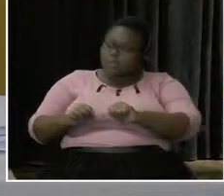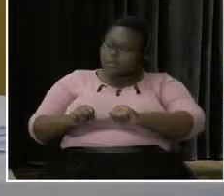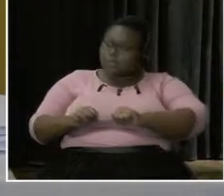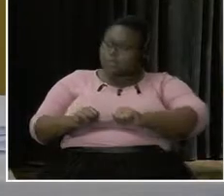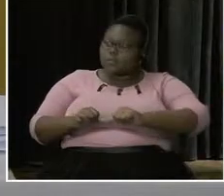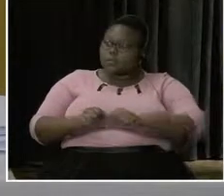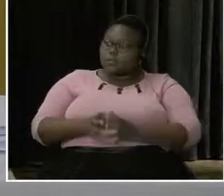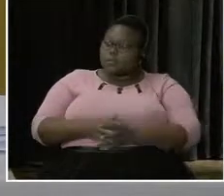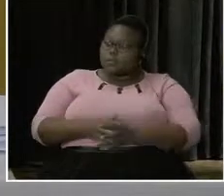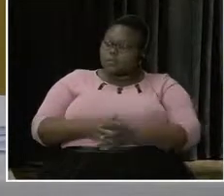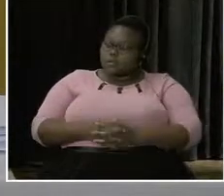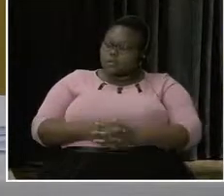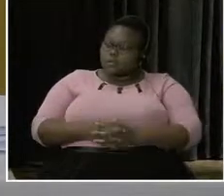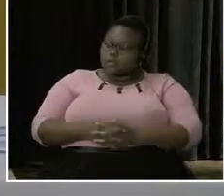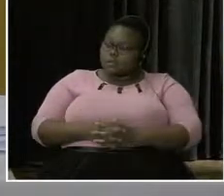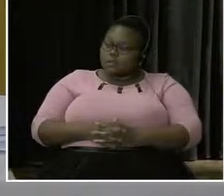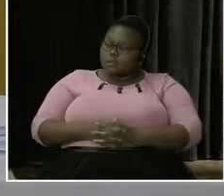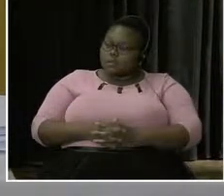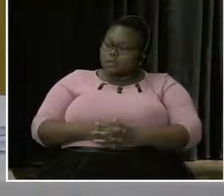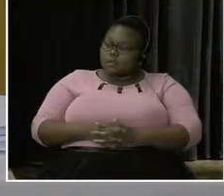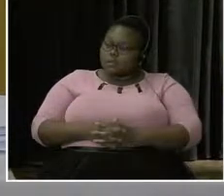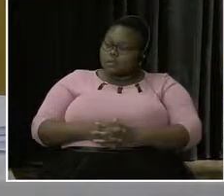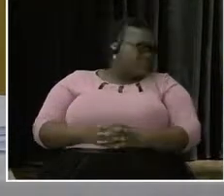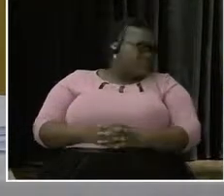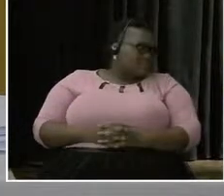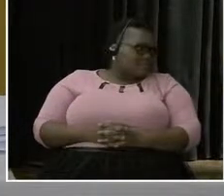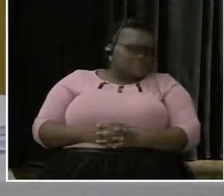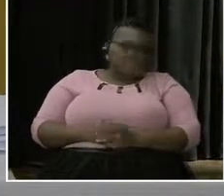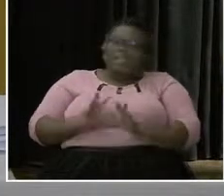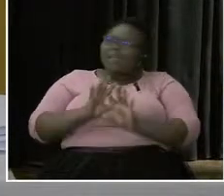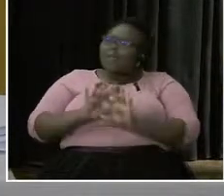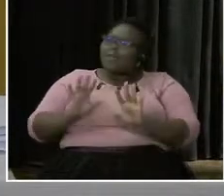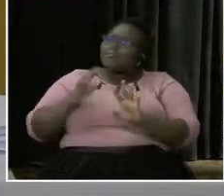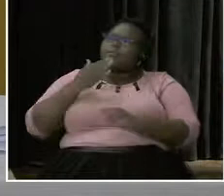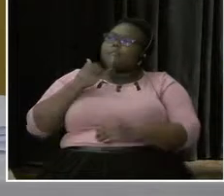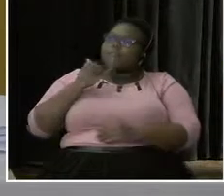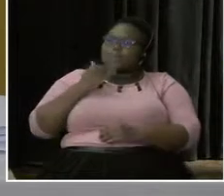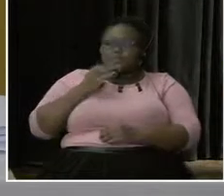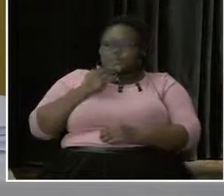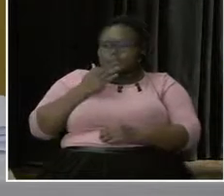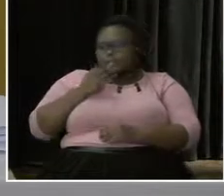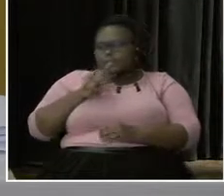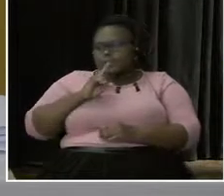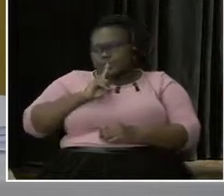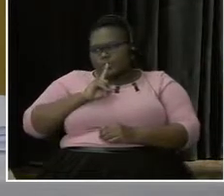Nanda community where 35 people died. No. Order.